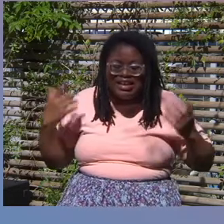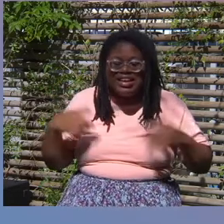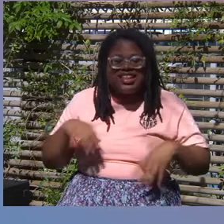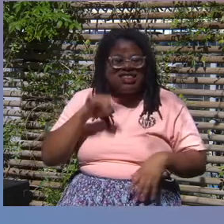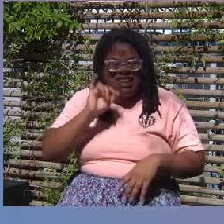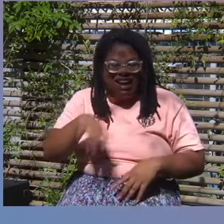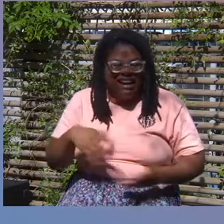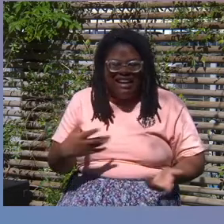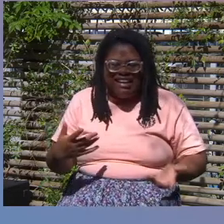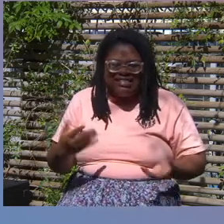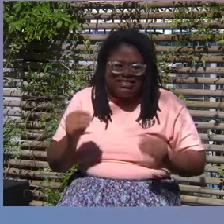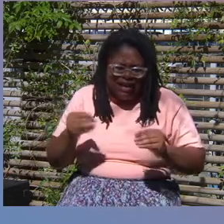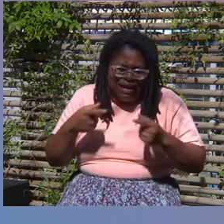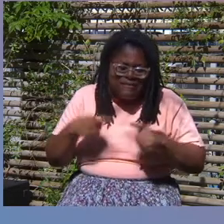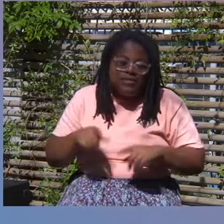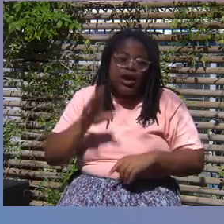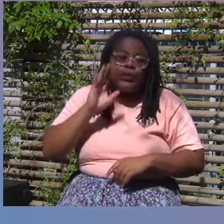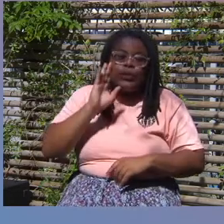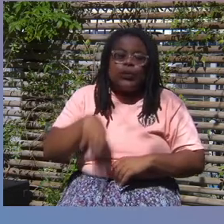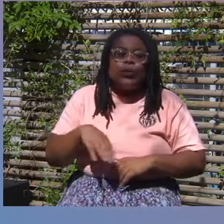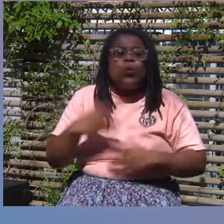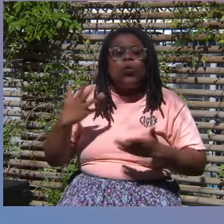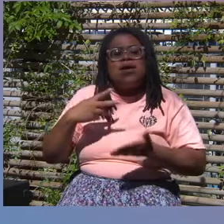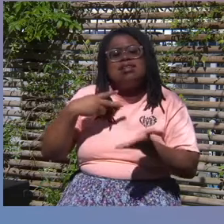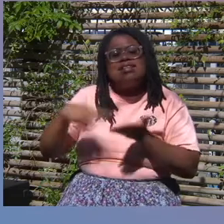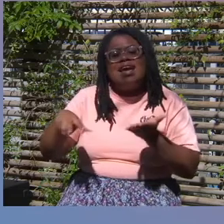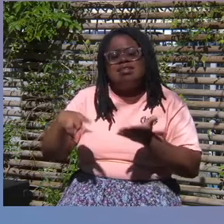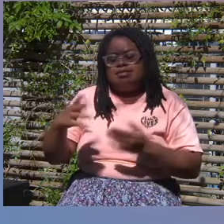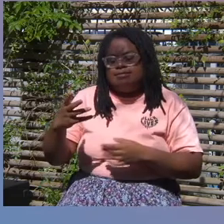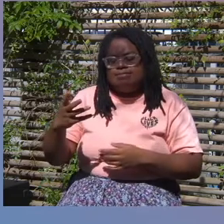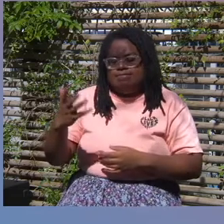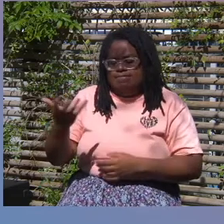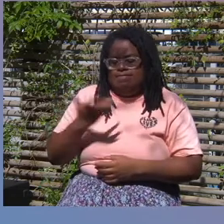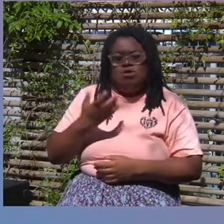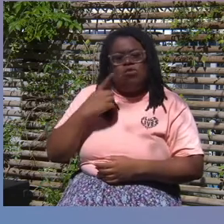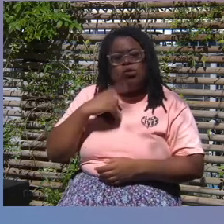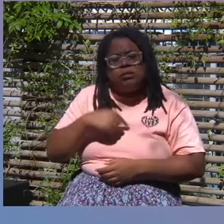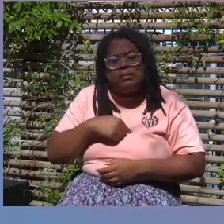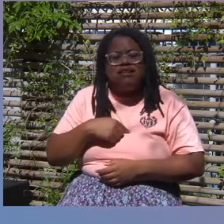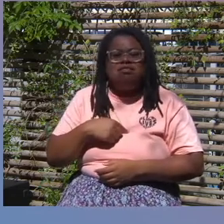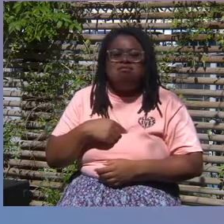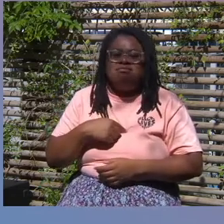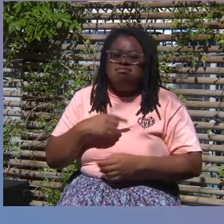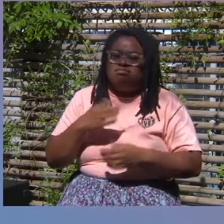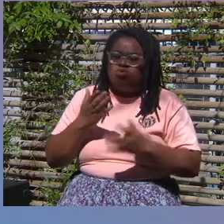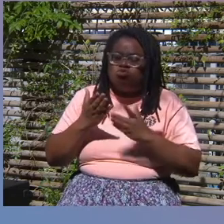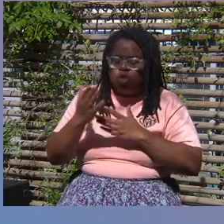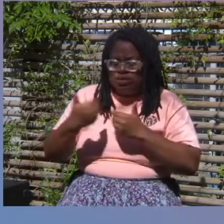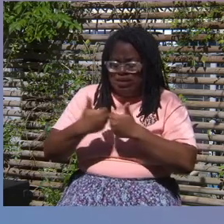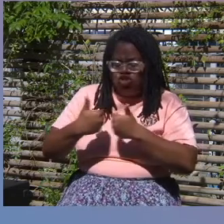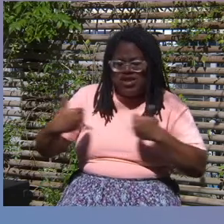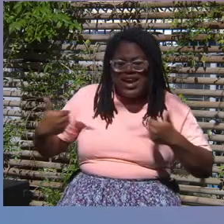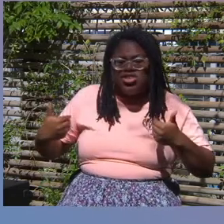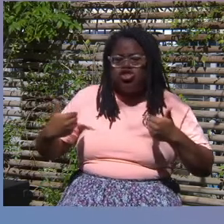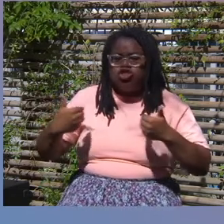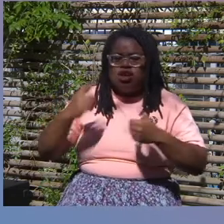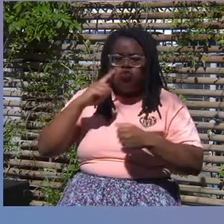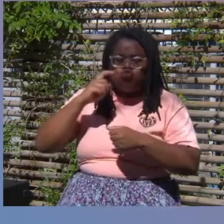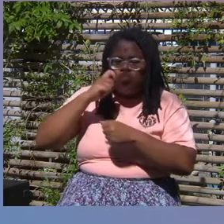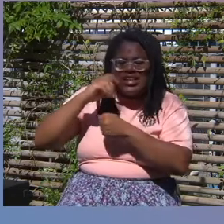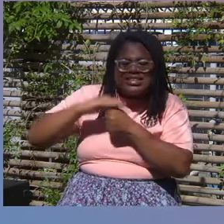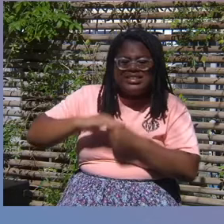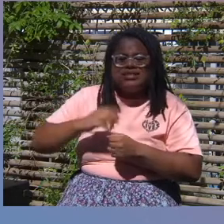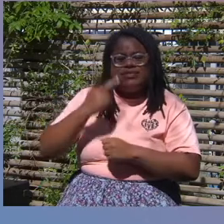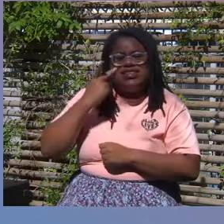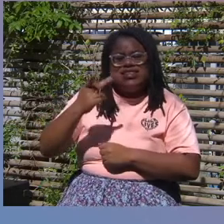wasn't happening. So I know what dance did for me in the middle of segregation, racism. I saw things as a